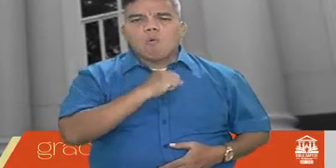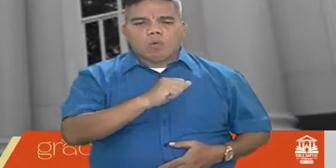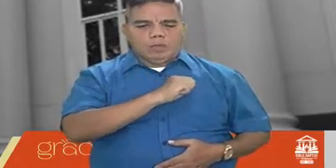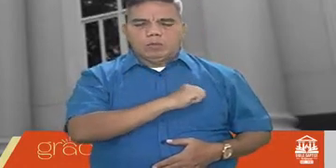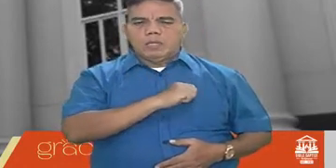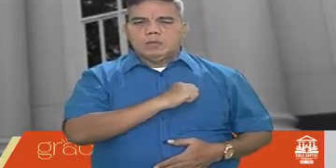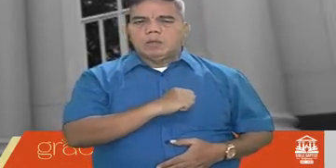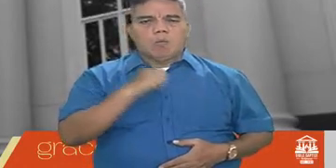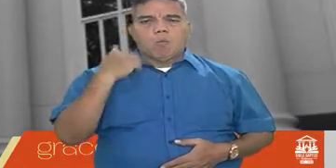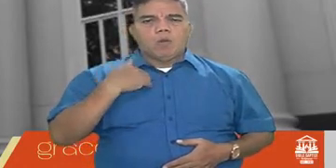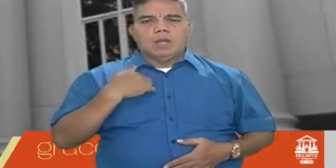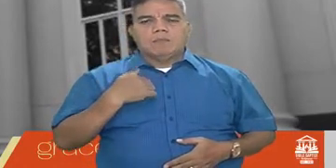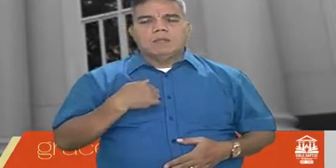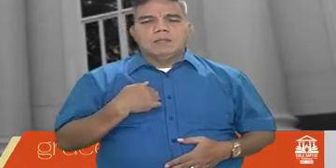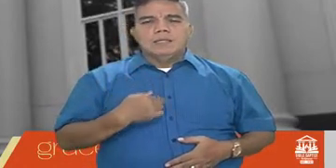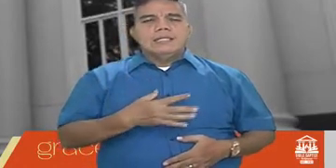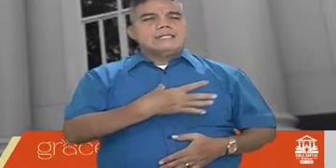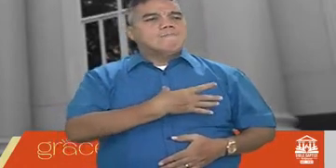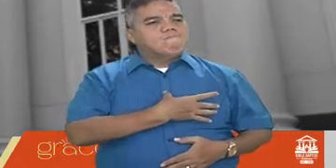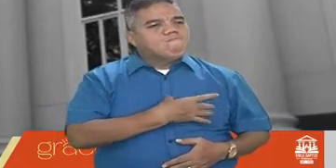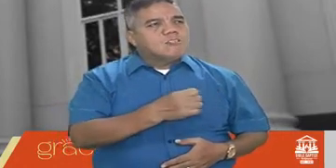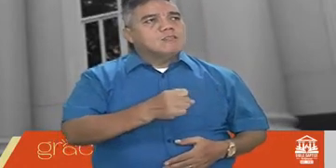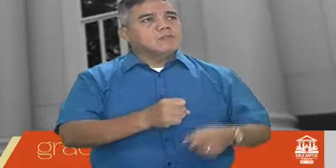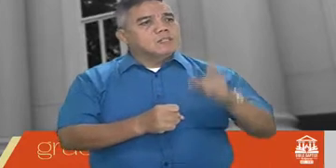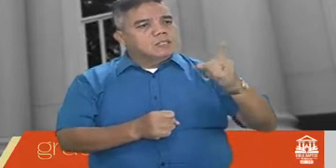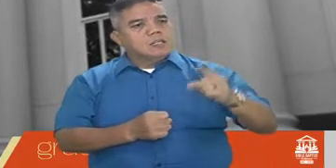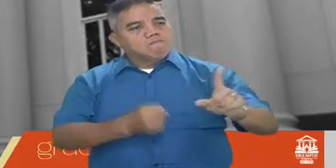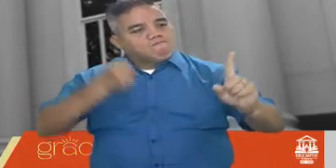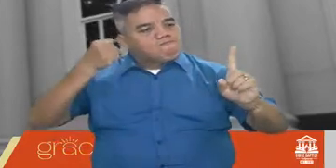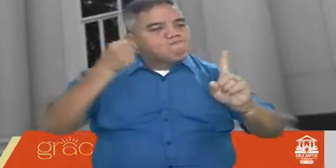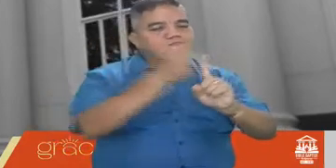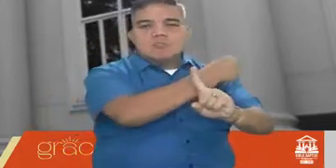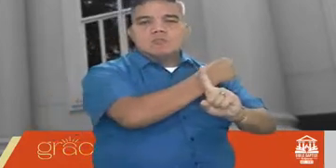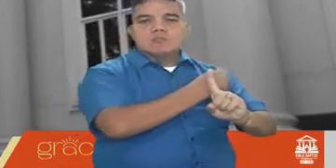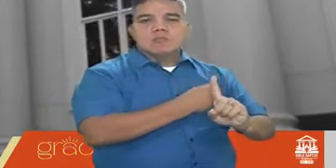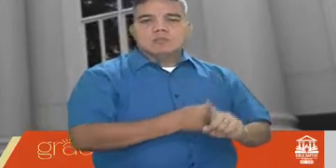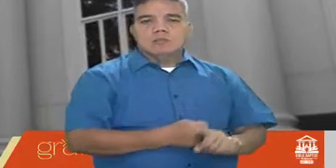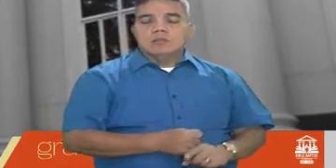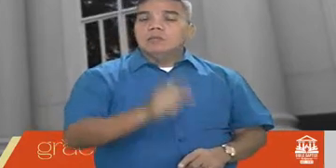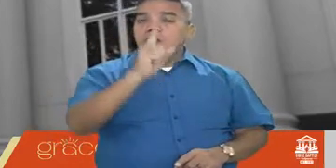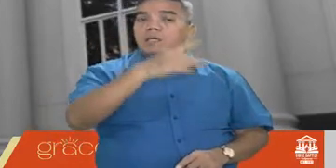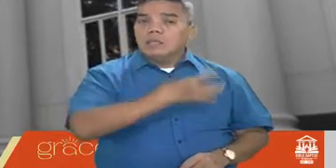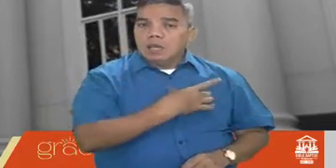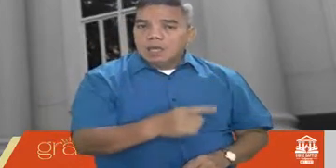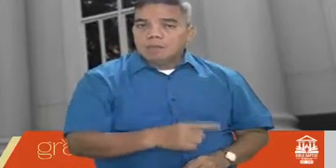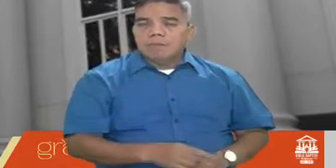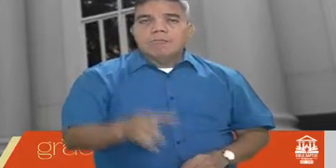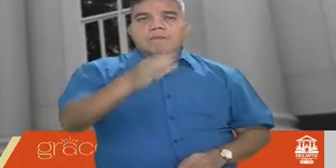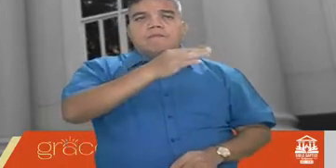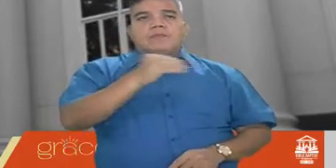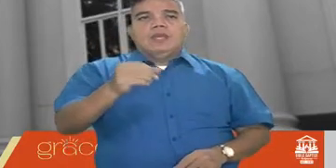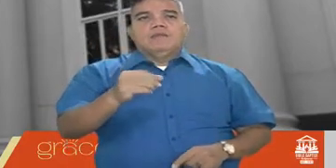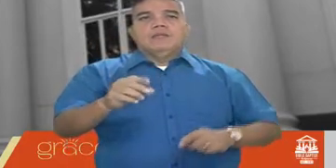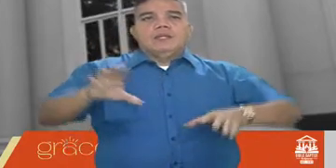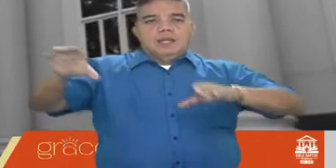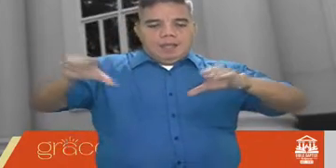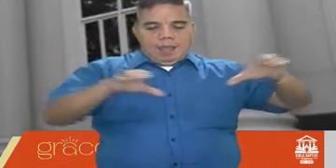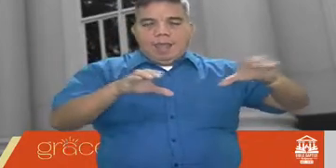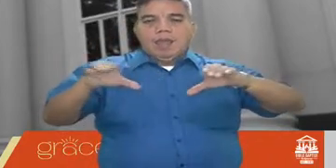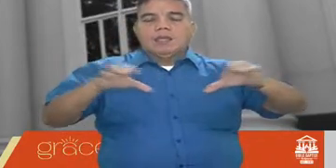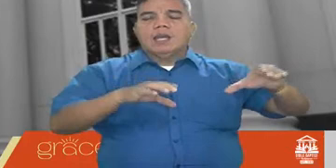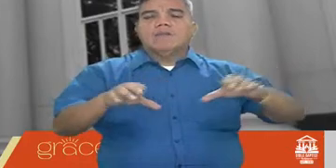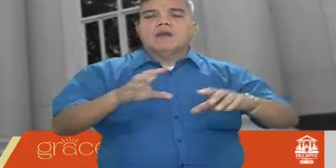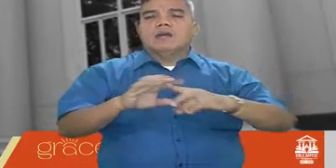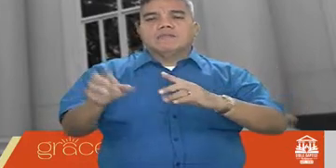nature. Ang ganahan kayo ang tao nga manimaos. Og ang the act